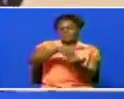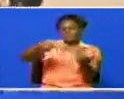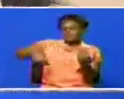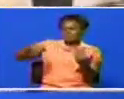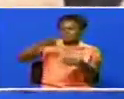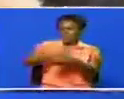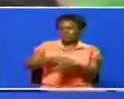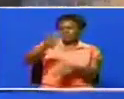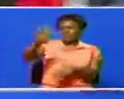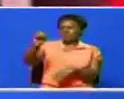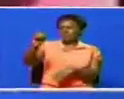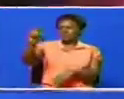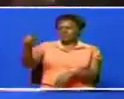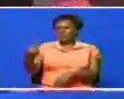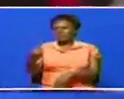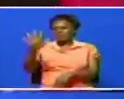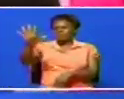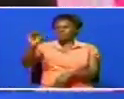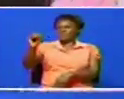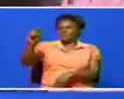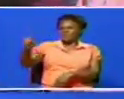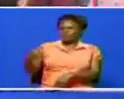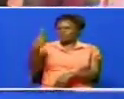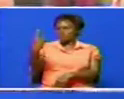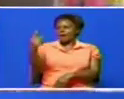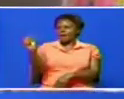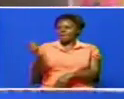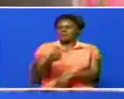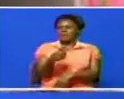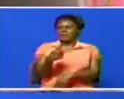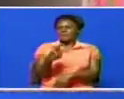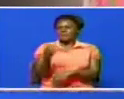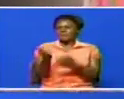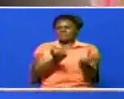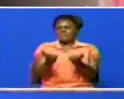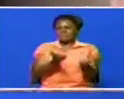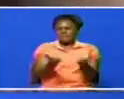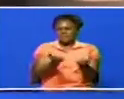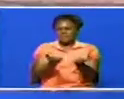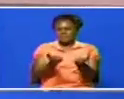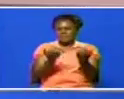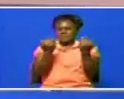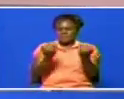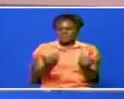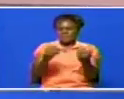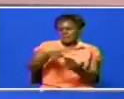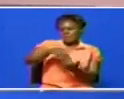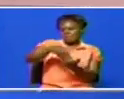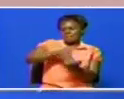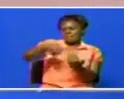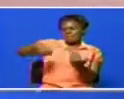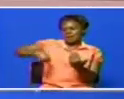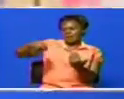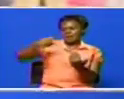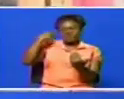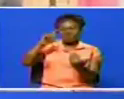between 40,000 and 50,000 shillings in a month. Every business person here requires this bag to satisfy their